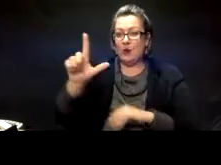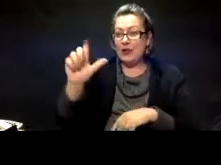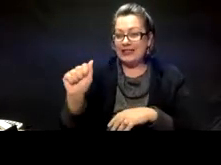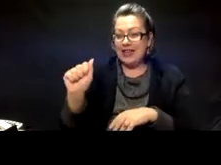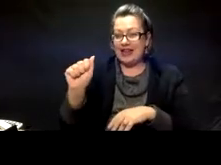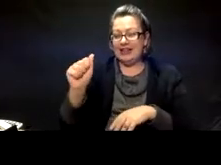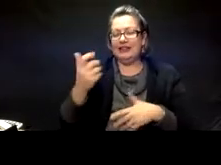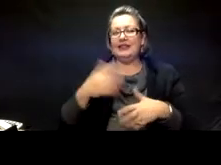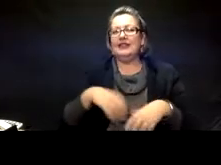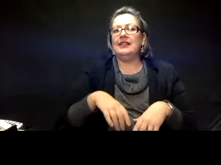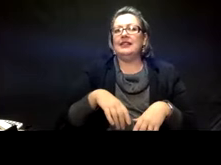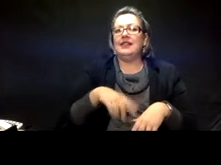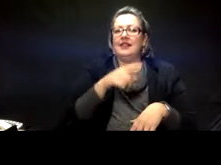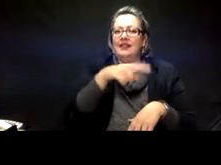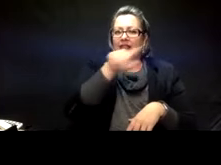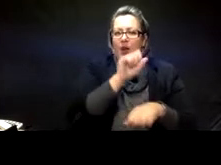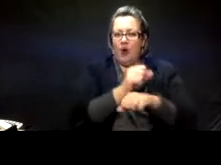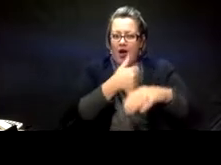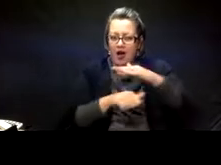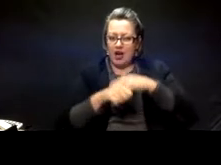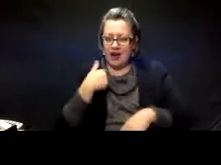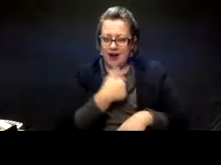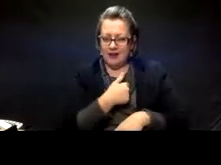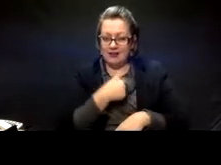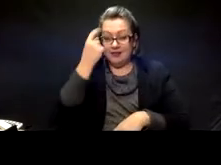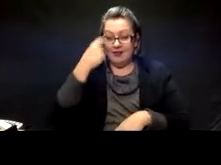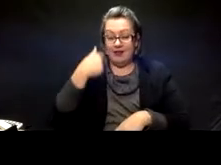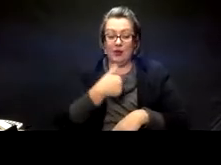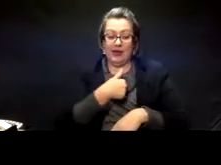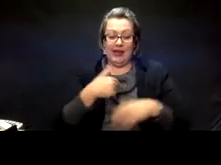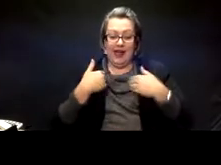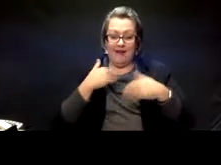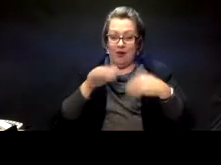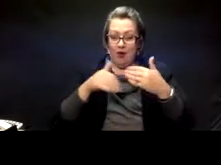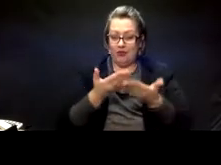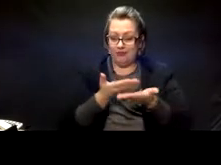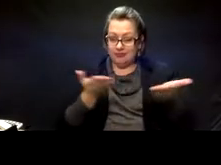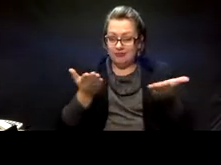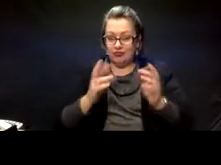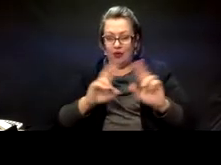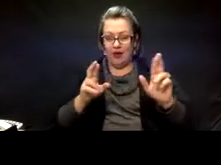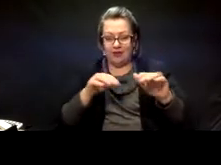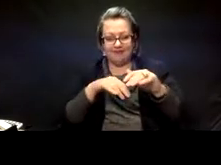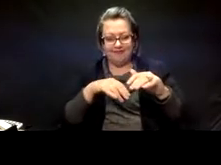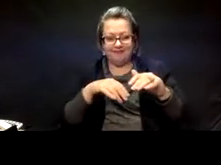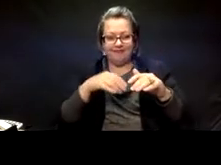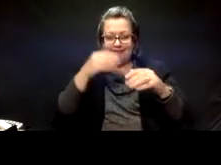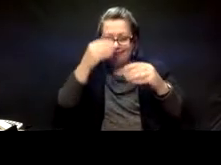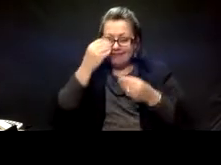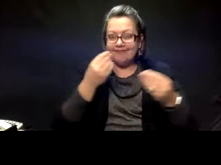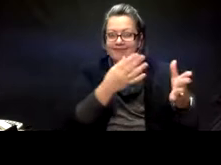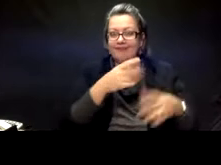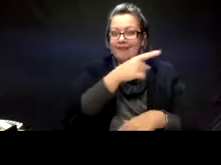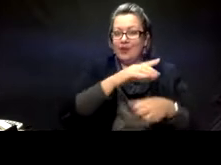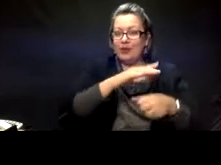in the state of Louisiana. And in those regions, there are centers that work with us.